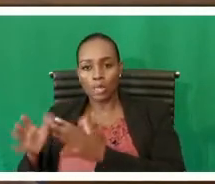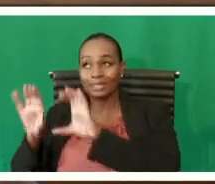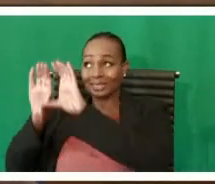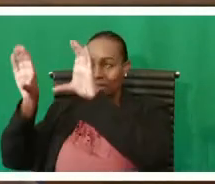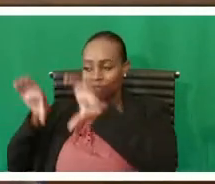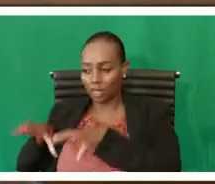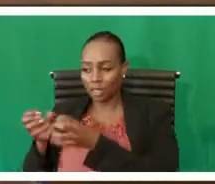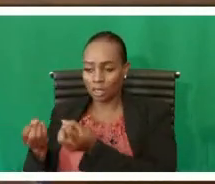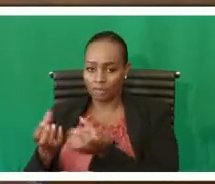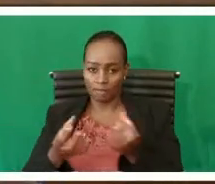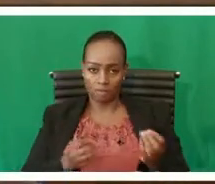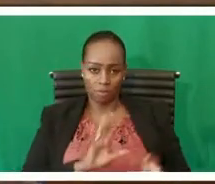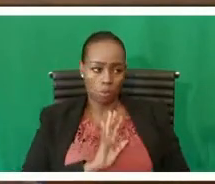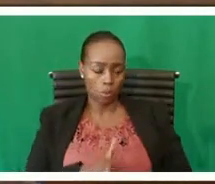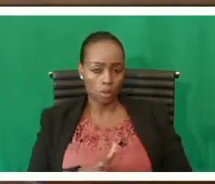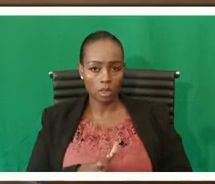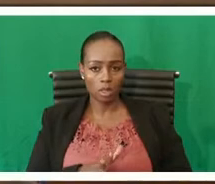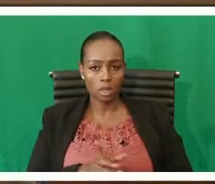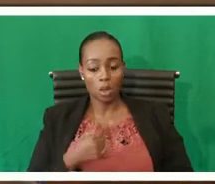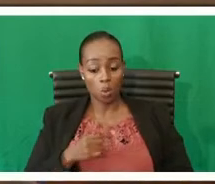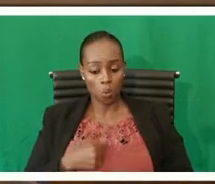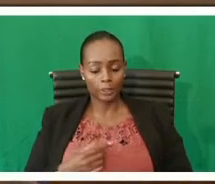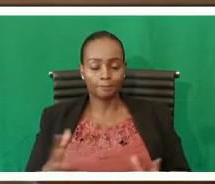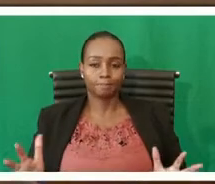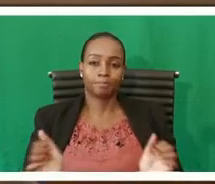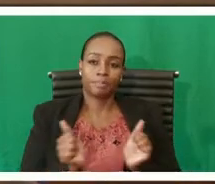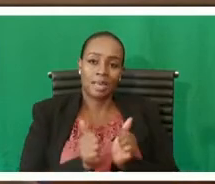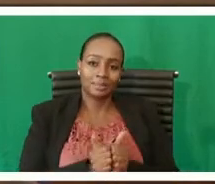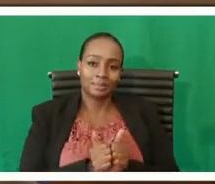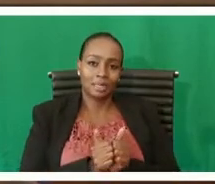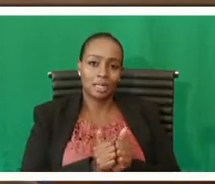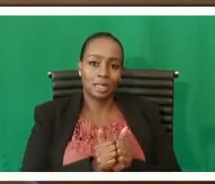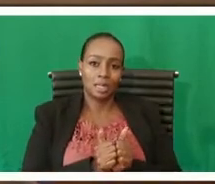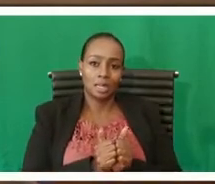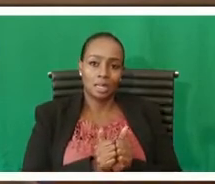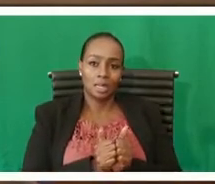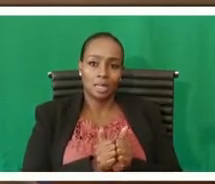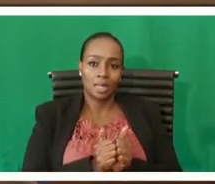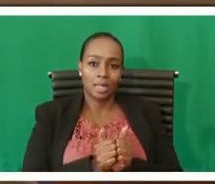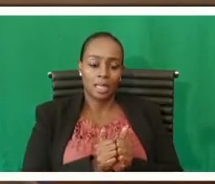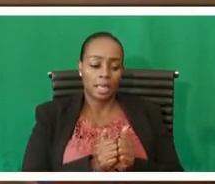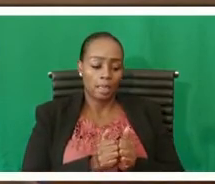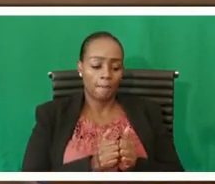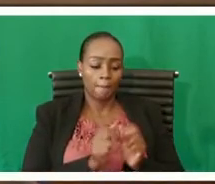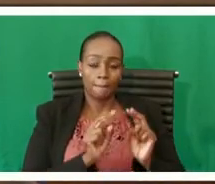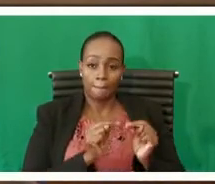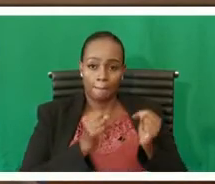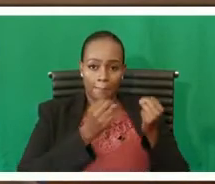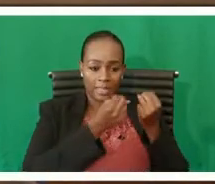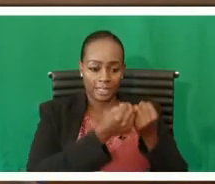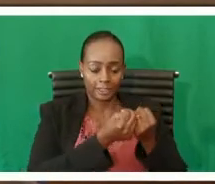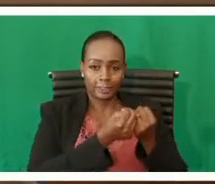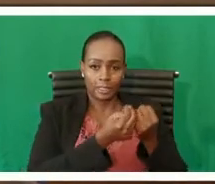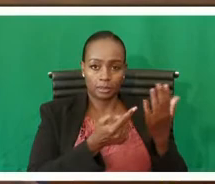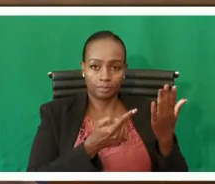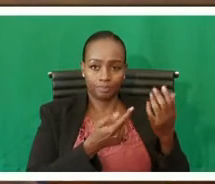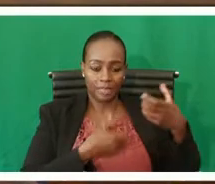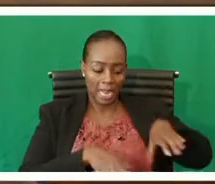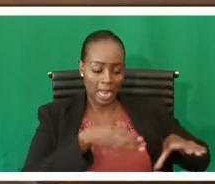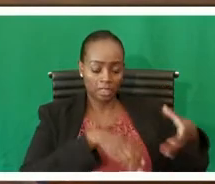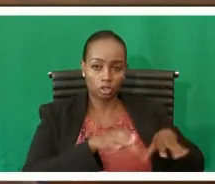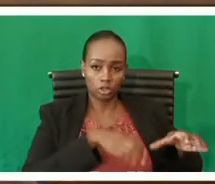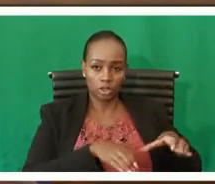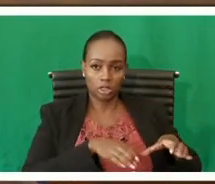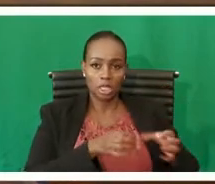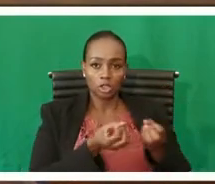certification. We will, in partnership with the National Electronic Media Institution of South Africa, implement the